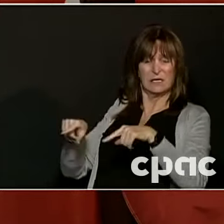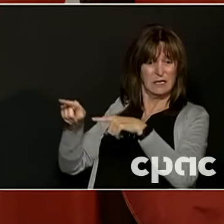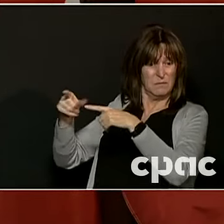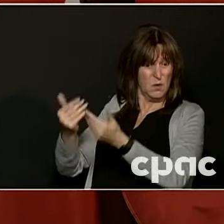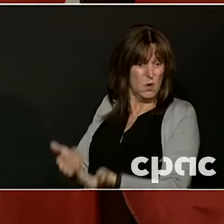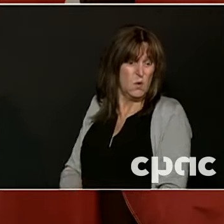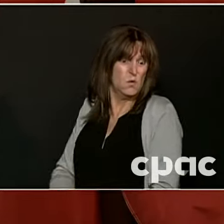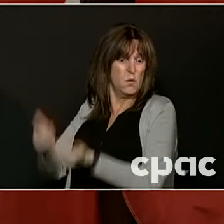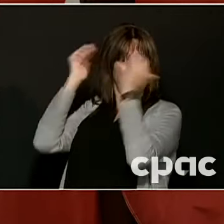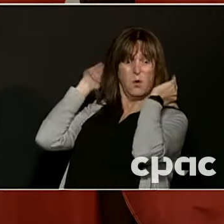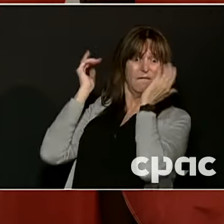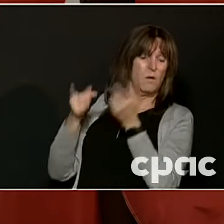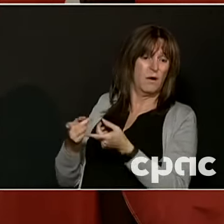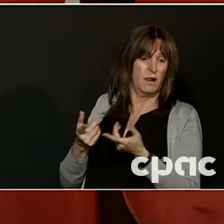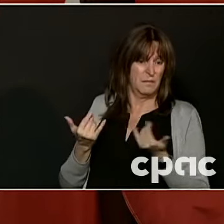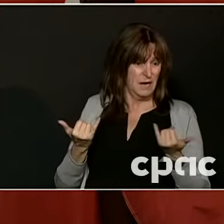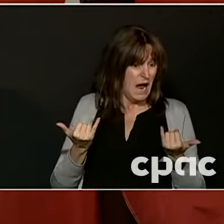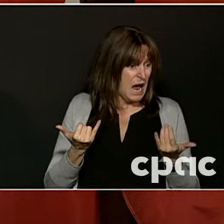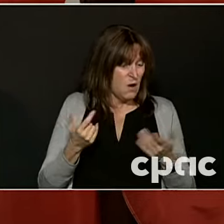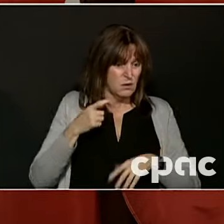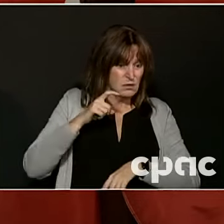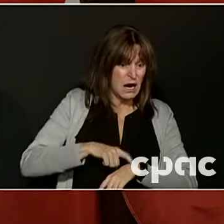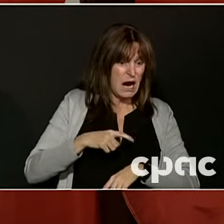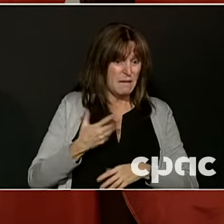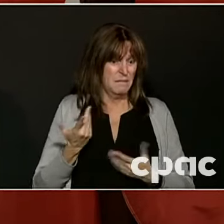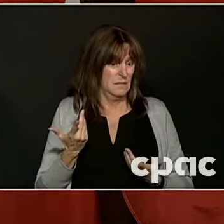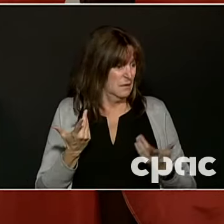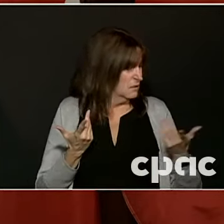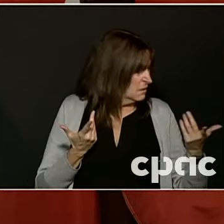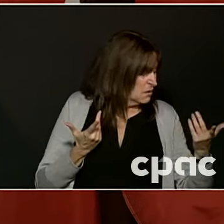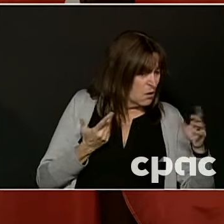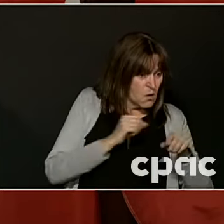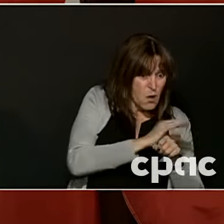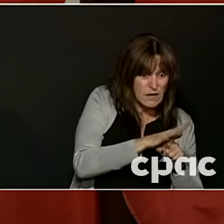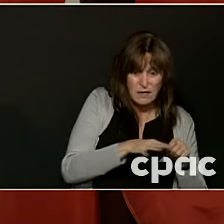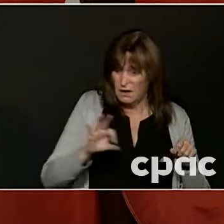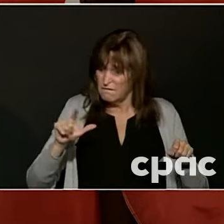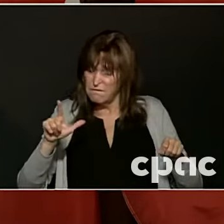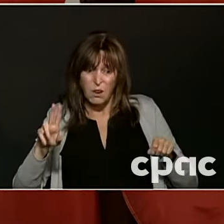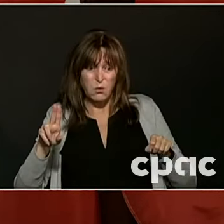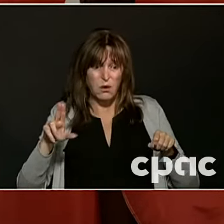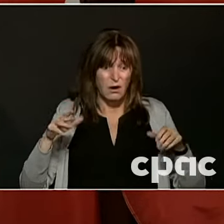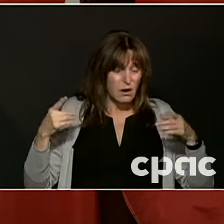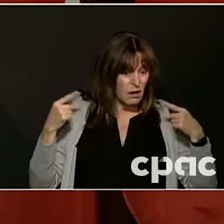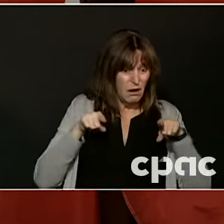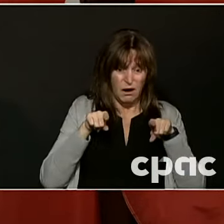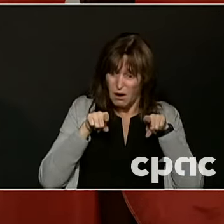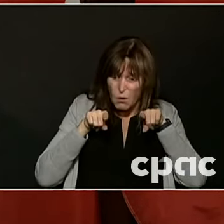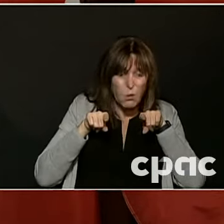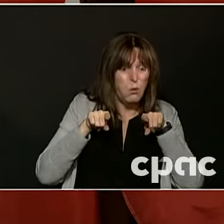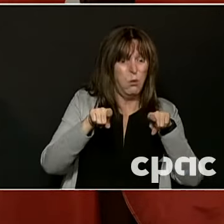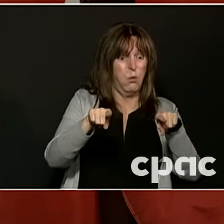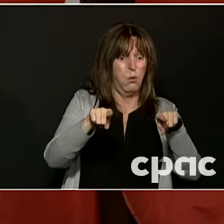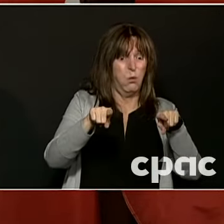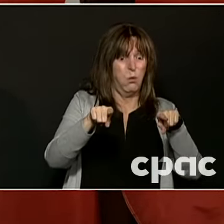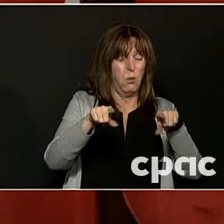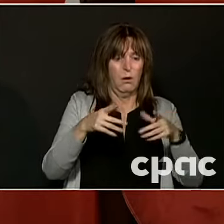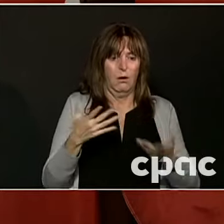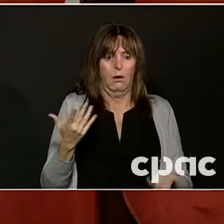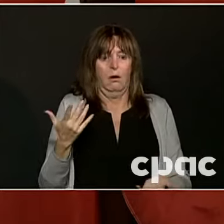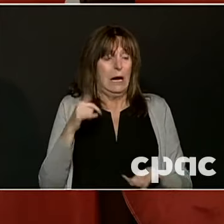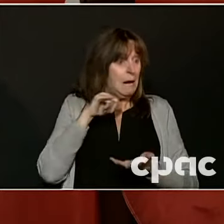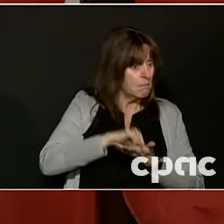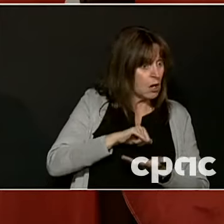flu season. As I said before, this challenge is not insurmountable, but it's going to be difficult and take everyone and